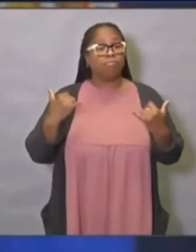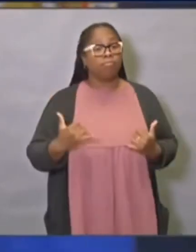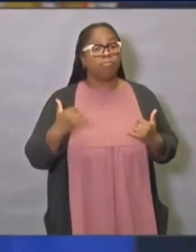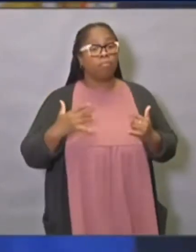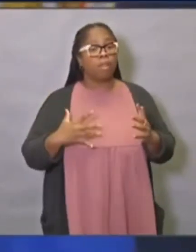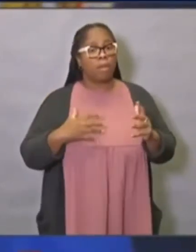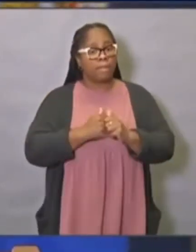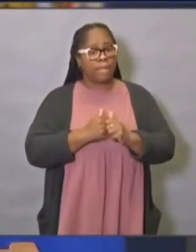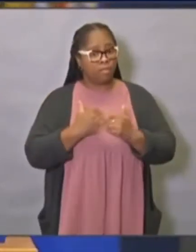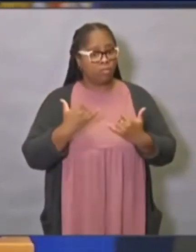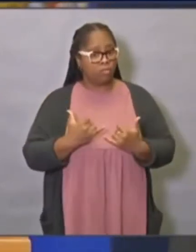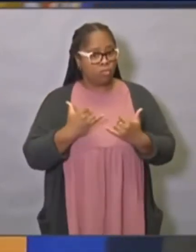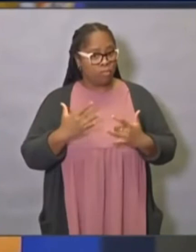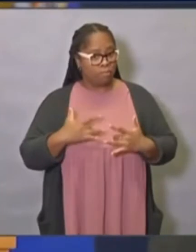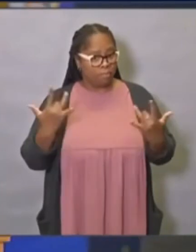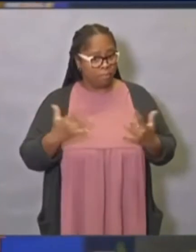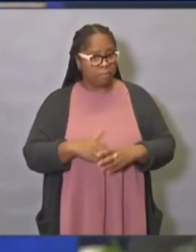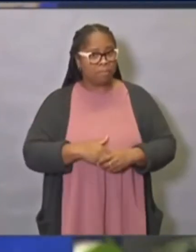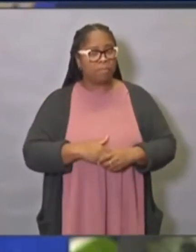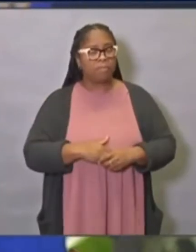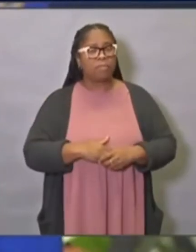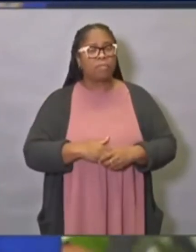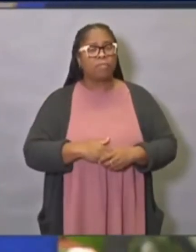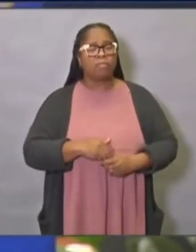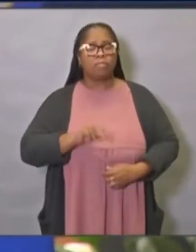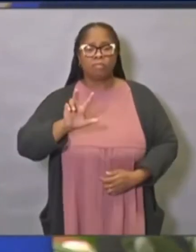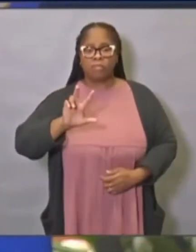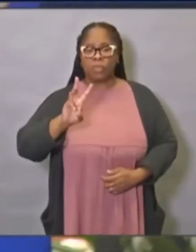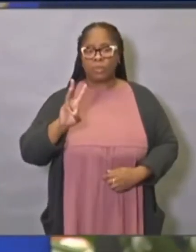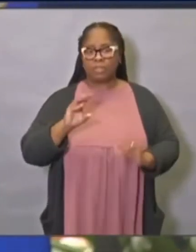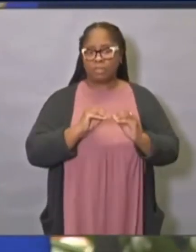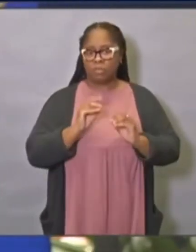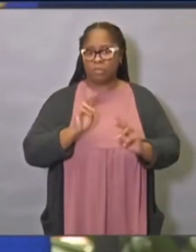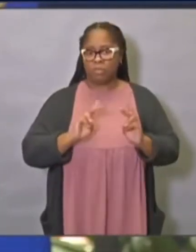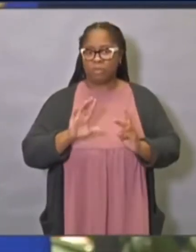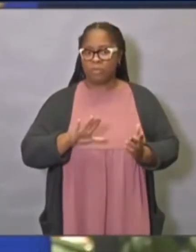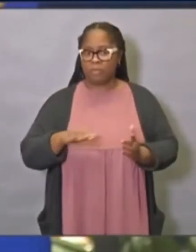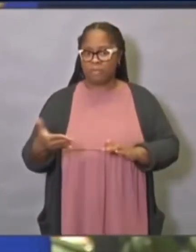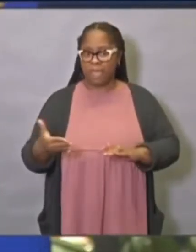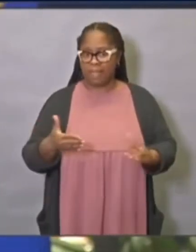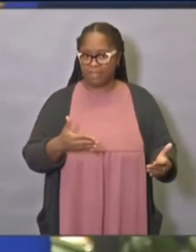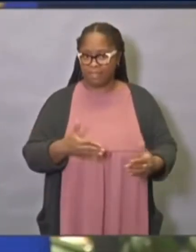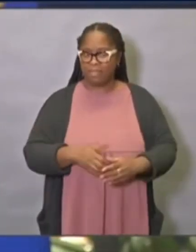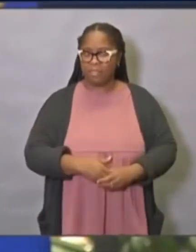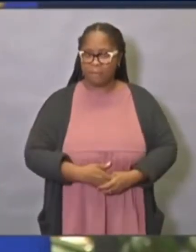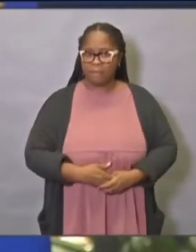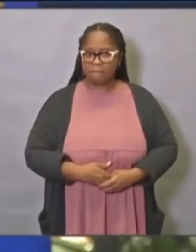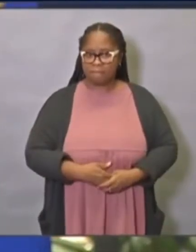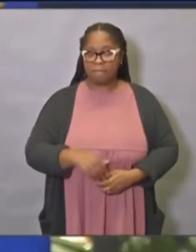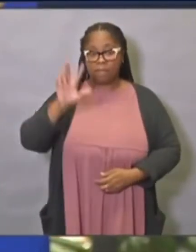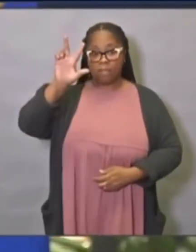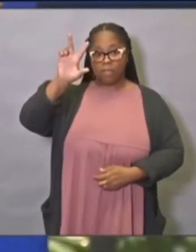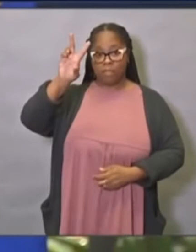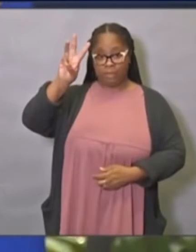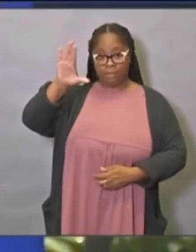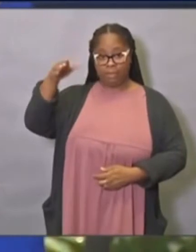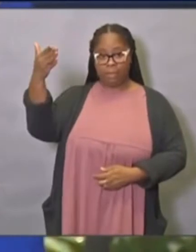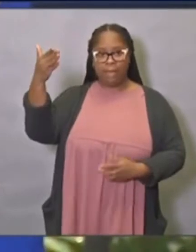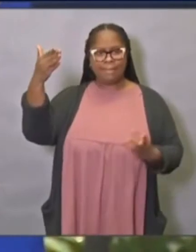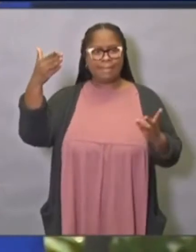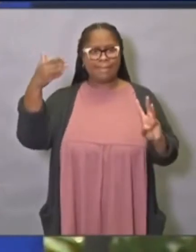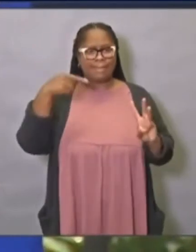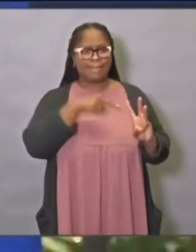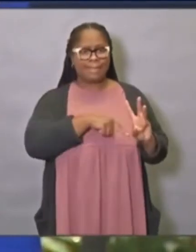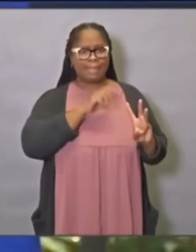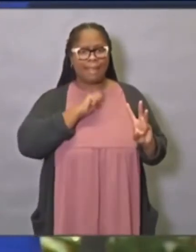to report an additional 36 people have passed away. 16 of the people who died are over the